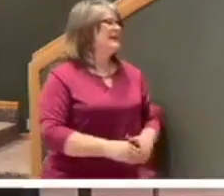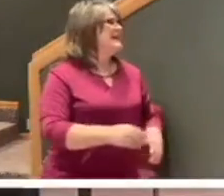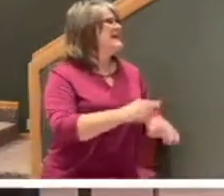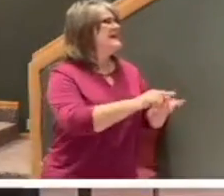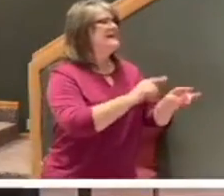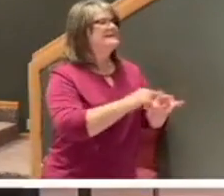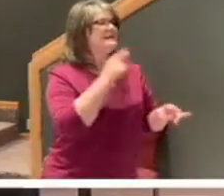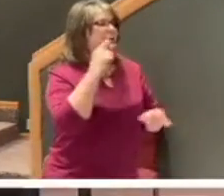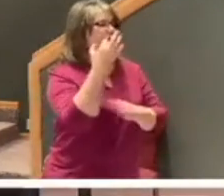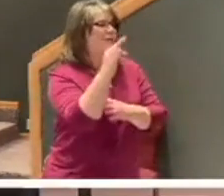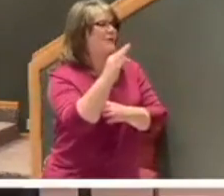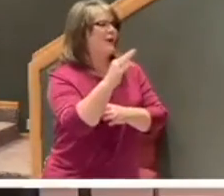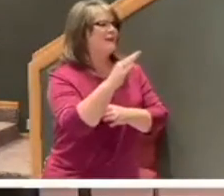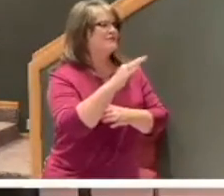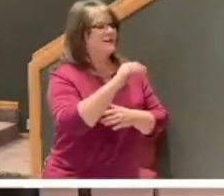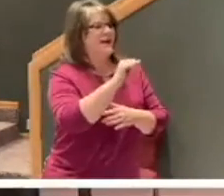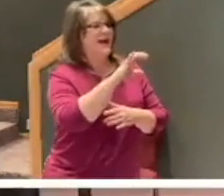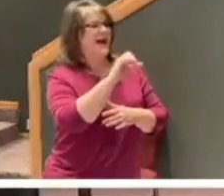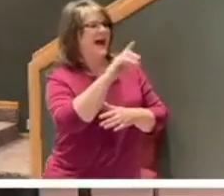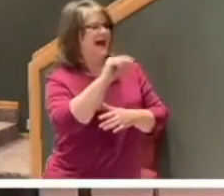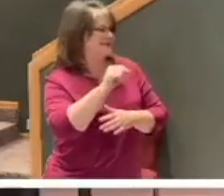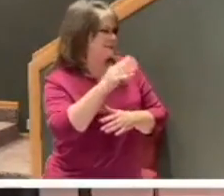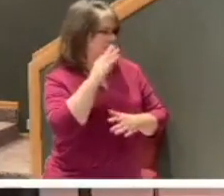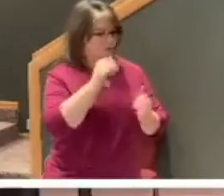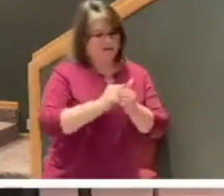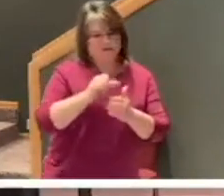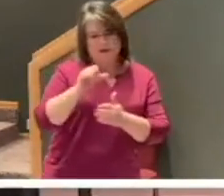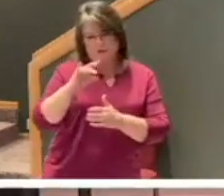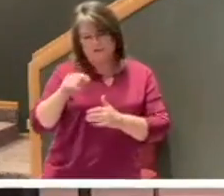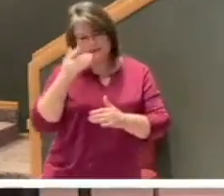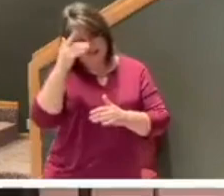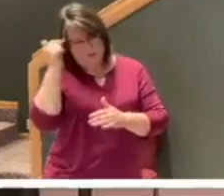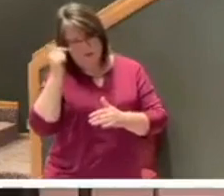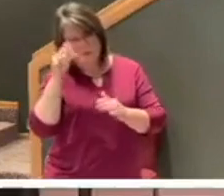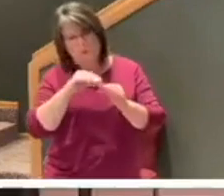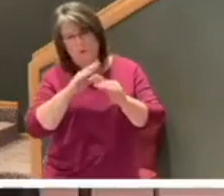And so we talk to the saint because we're more comfortable talking to